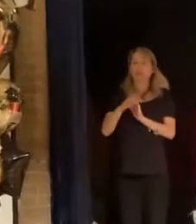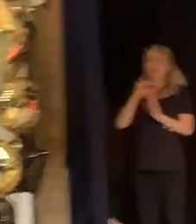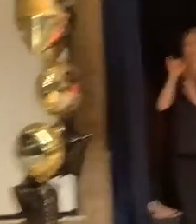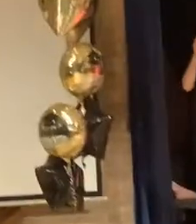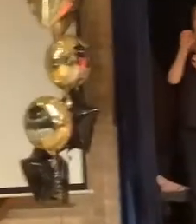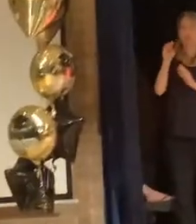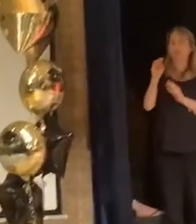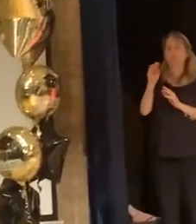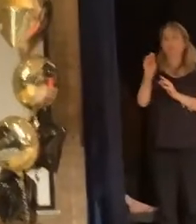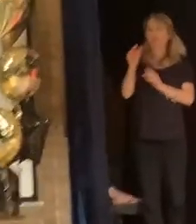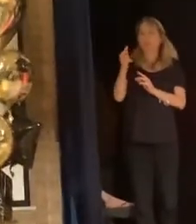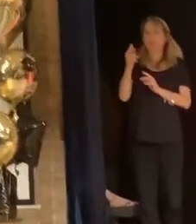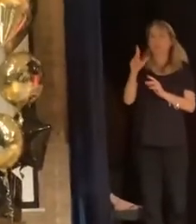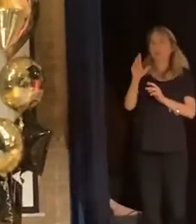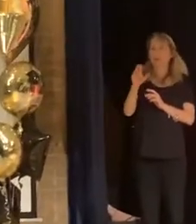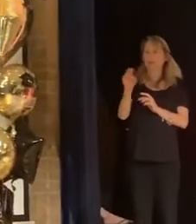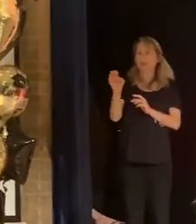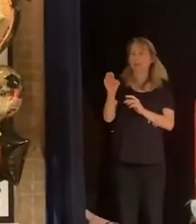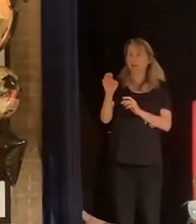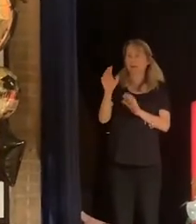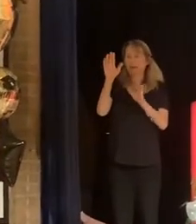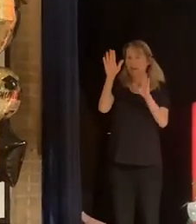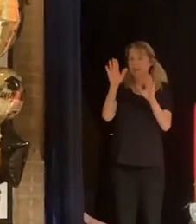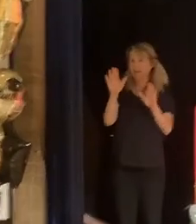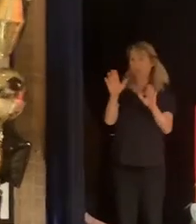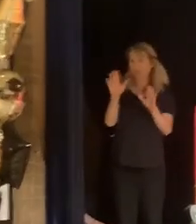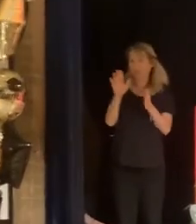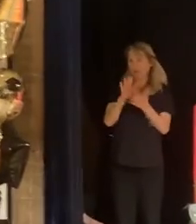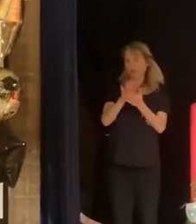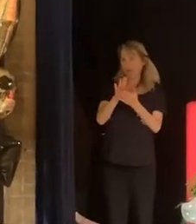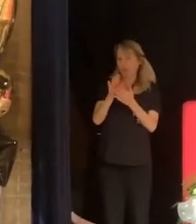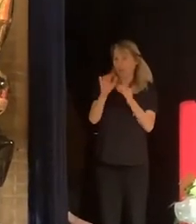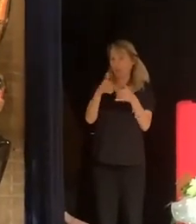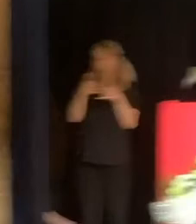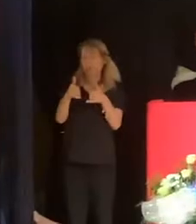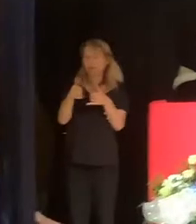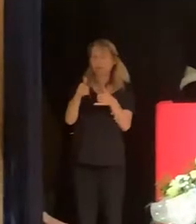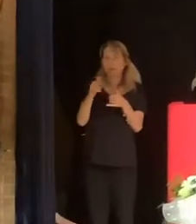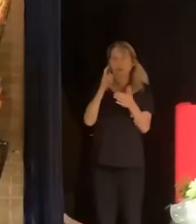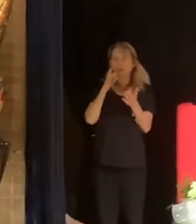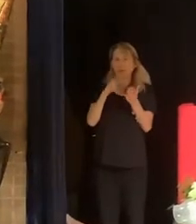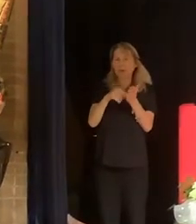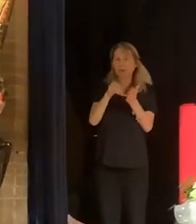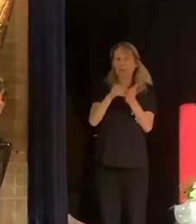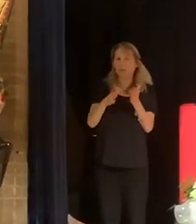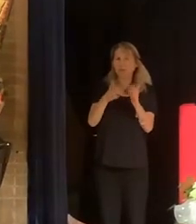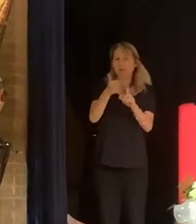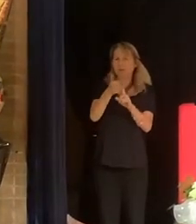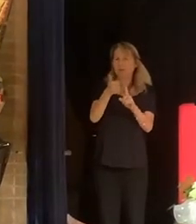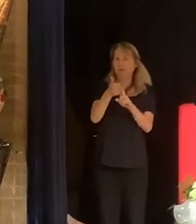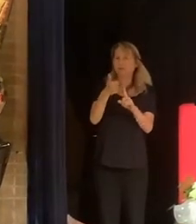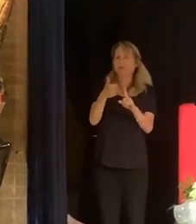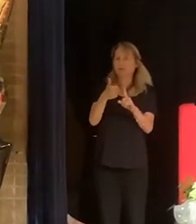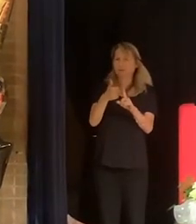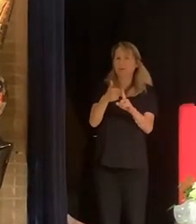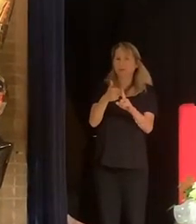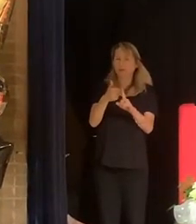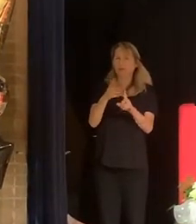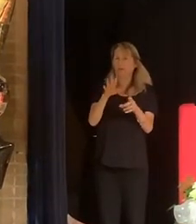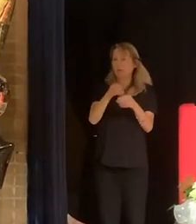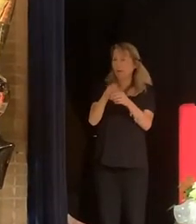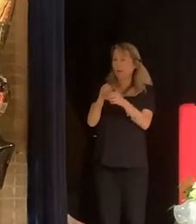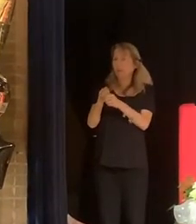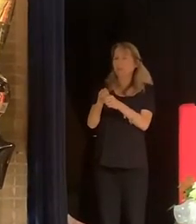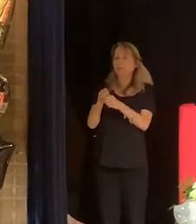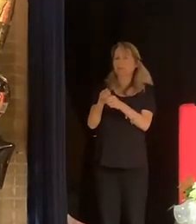Excellence in Education Award recognizes students in the TDSB for their involvement and service to their school